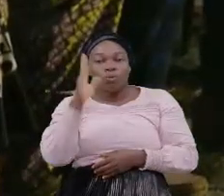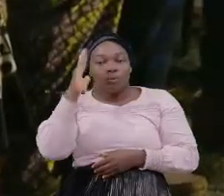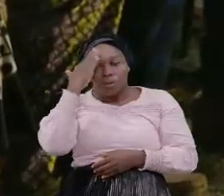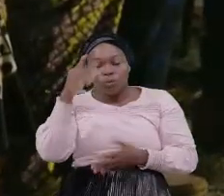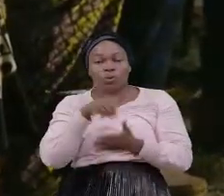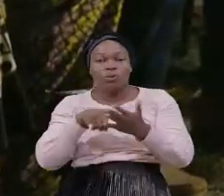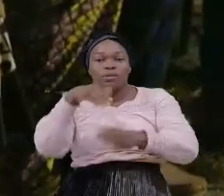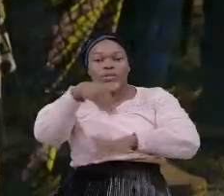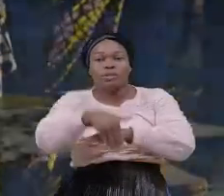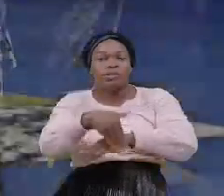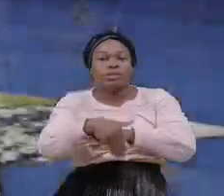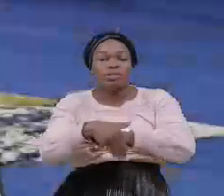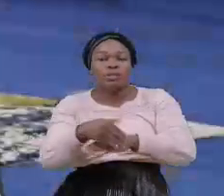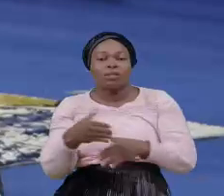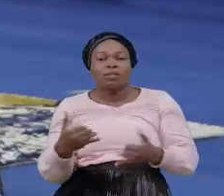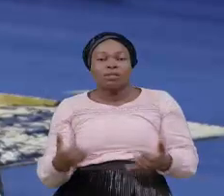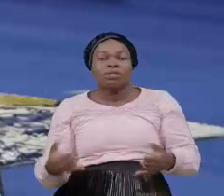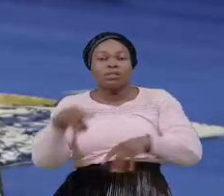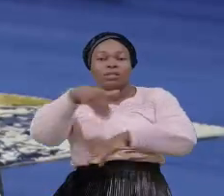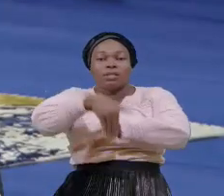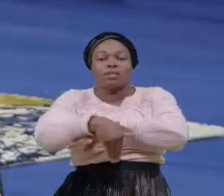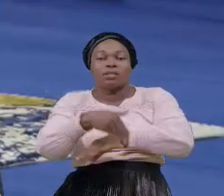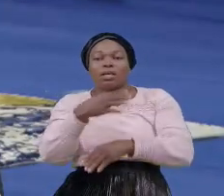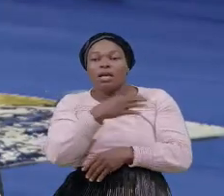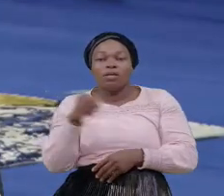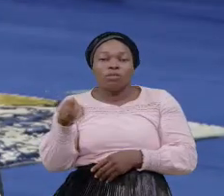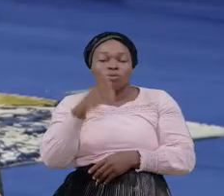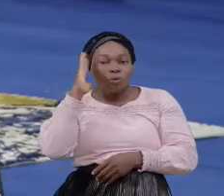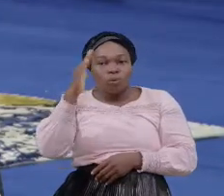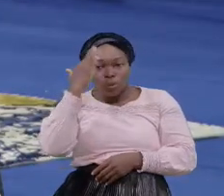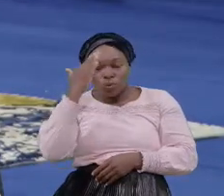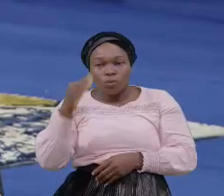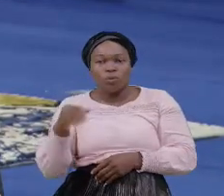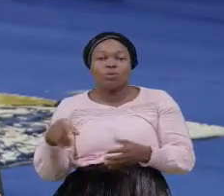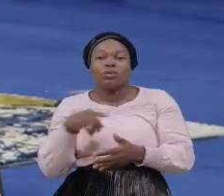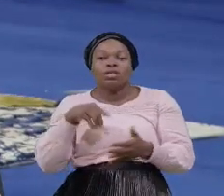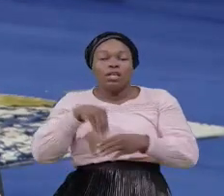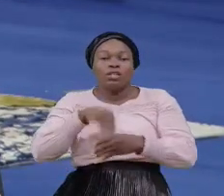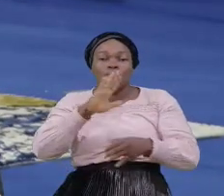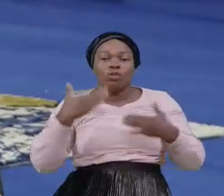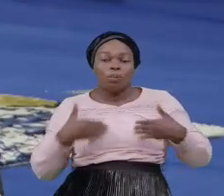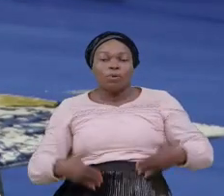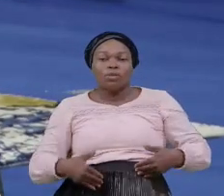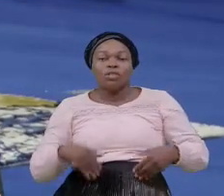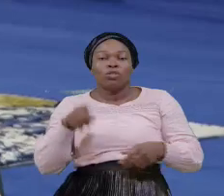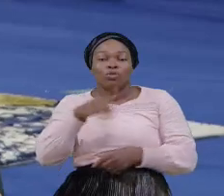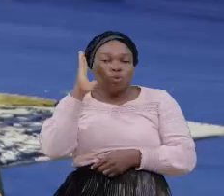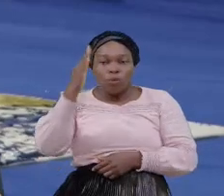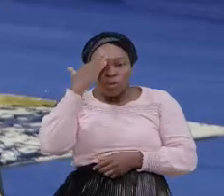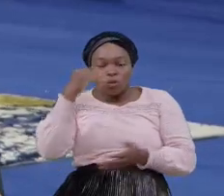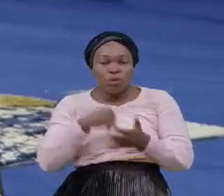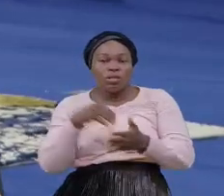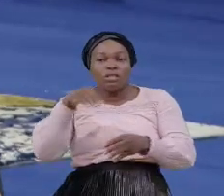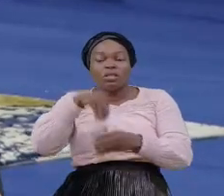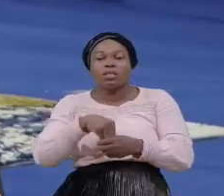will know it in your heart. You will know it in your body. You will know it by your sight that comes